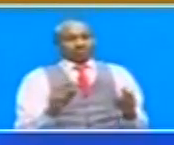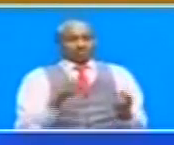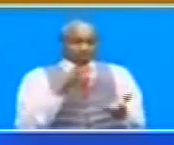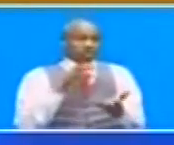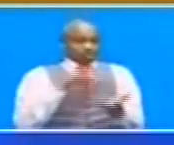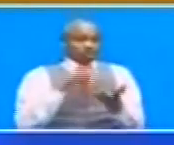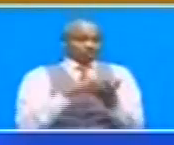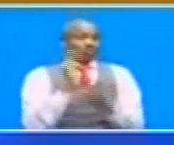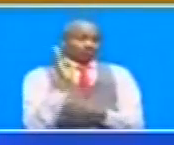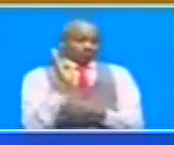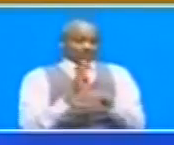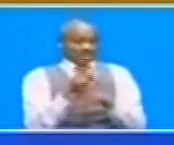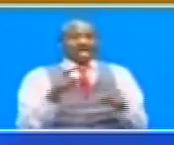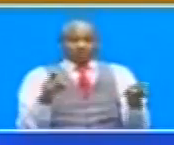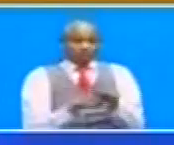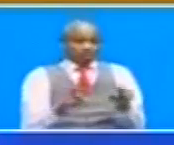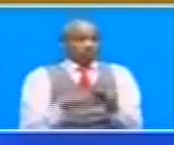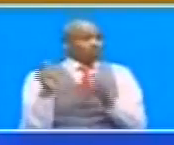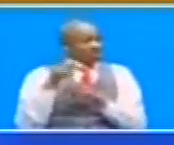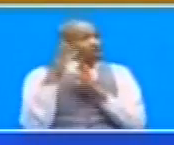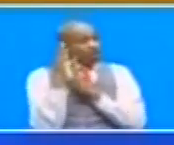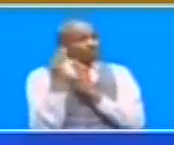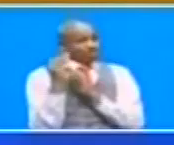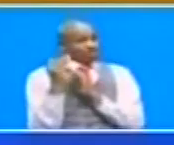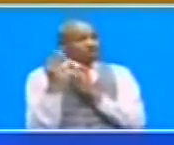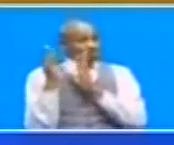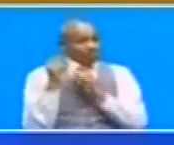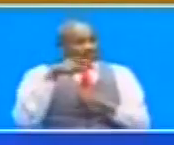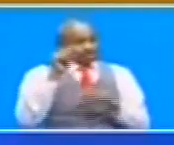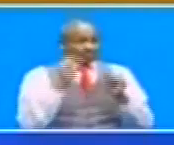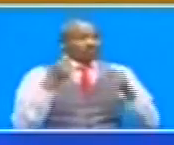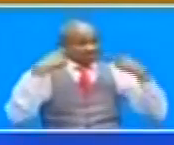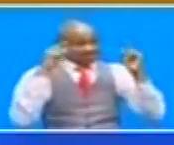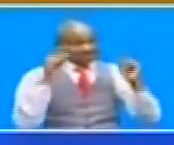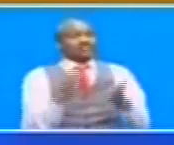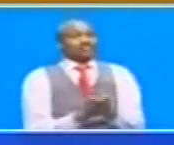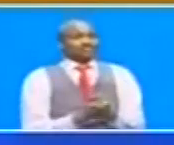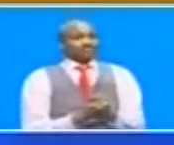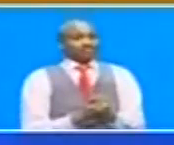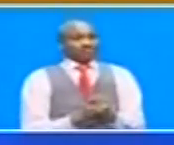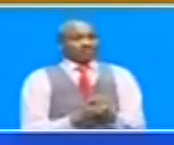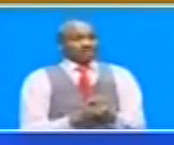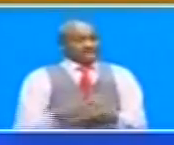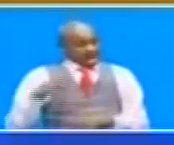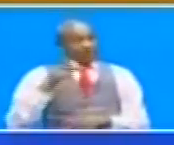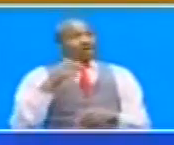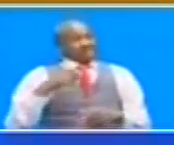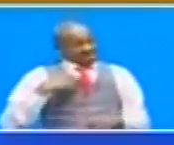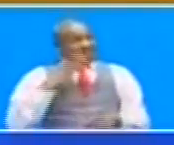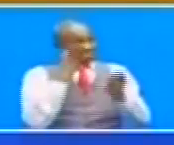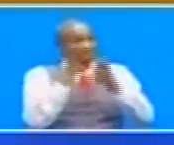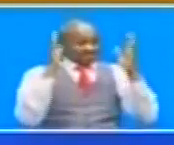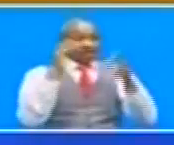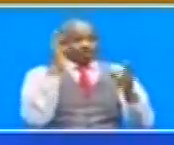situation. And of course we are hoping that he can succeed, but our main worry is